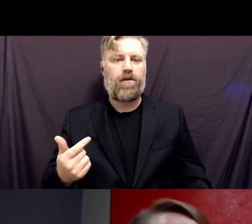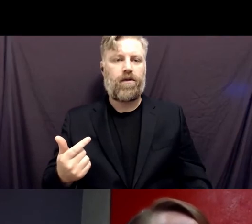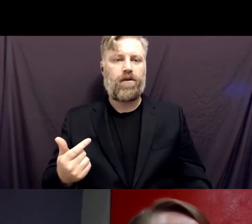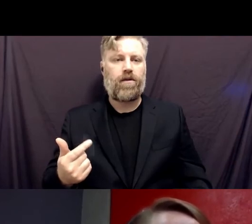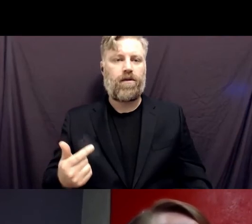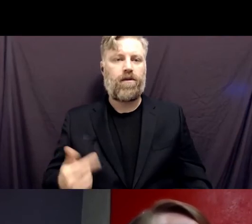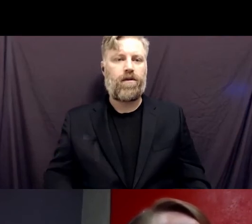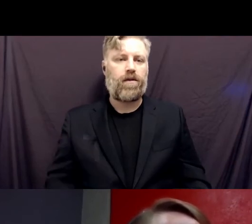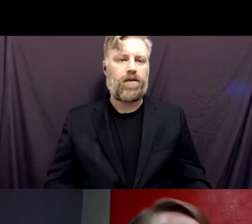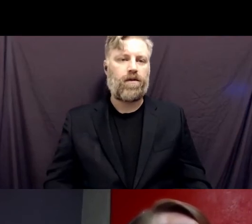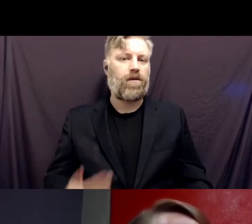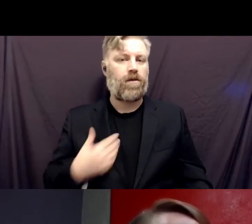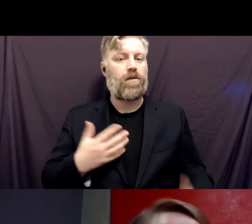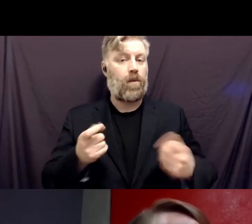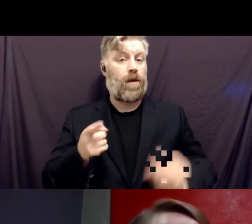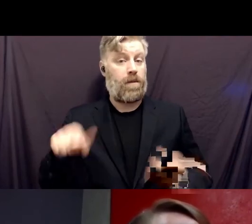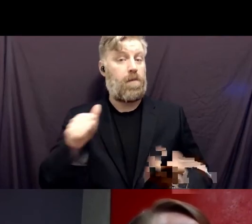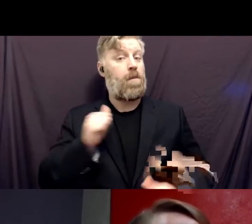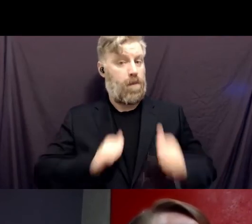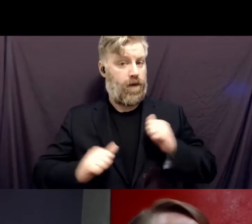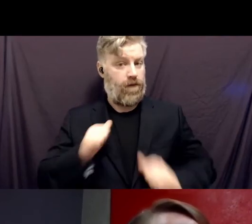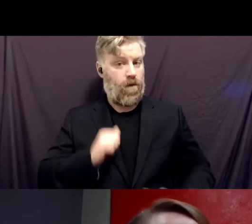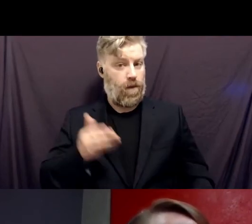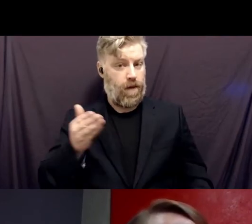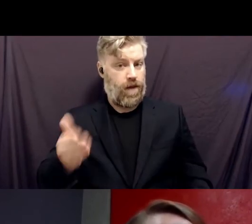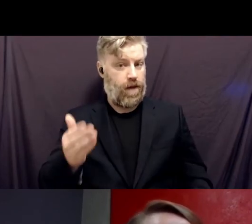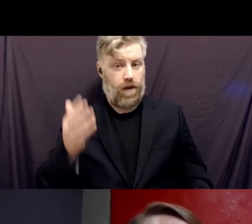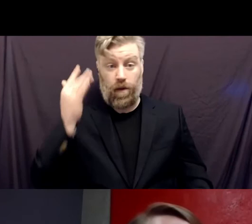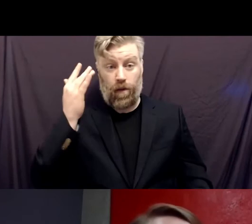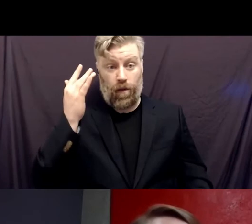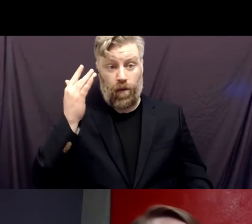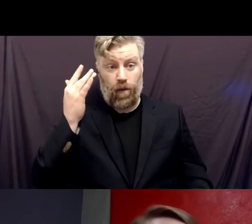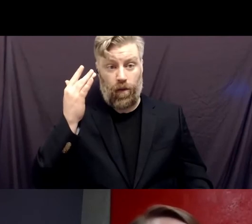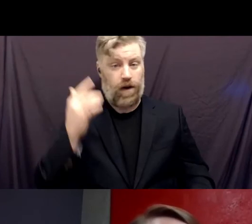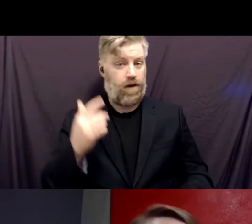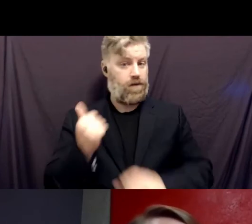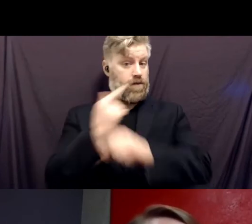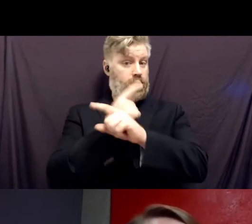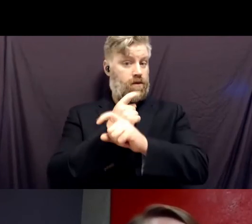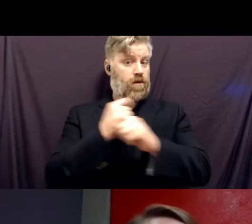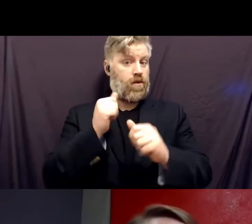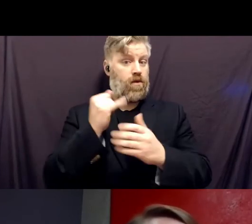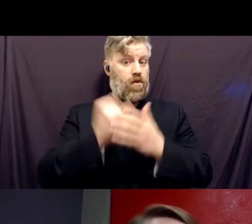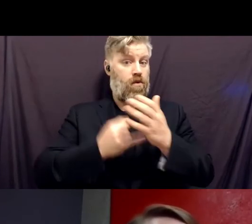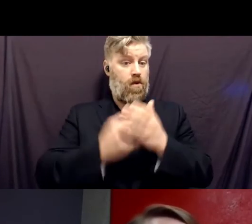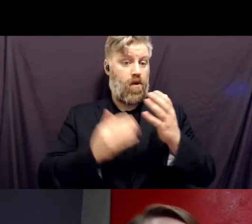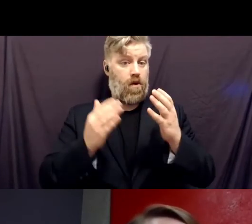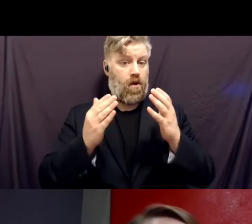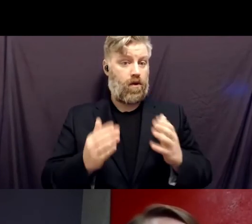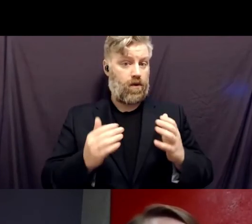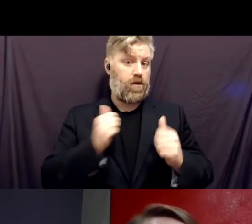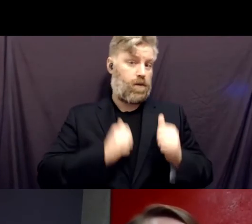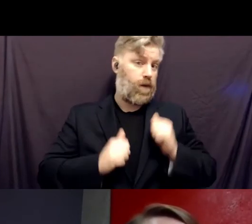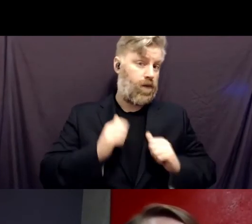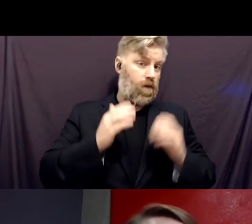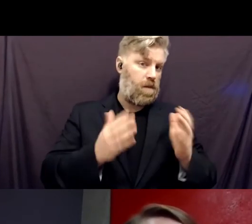artists' performances, because all the Austrian artists, I think it's the same in your